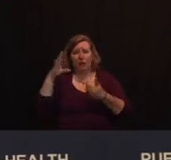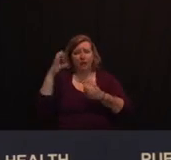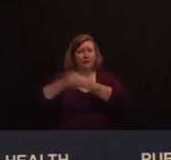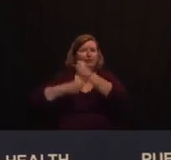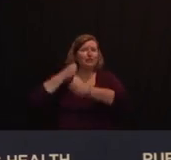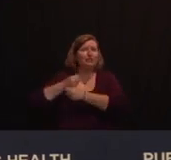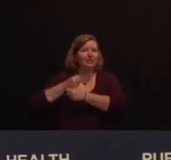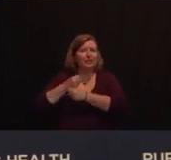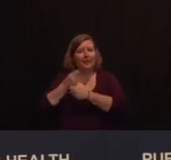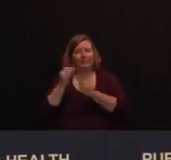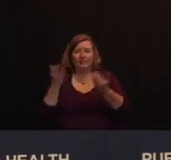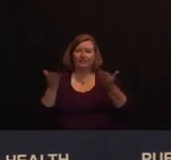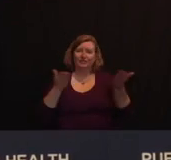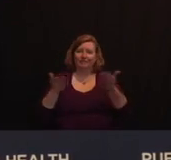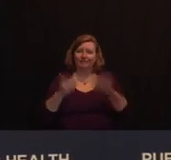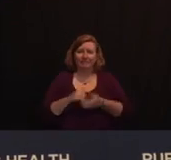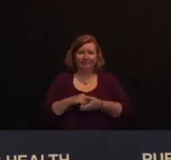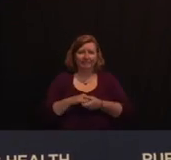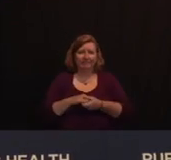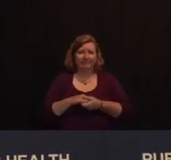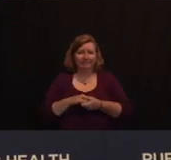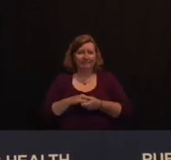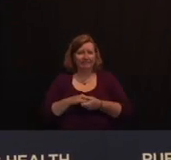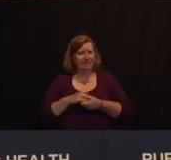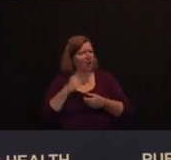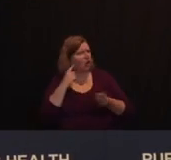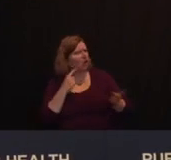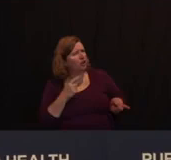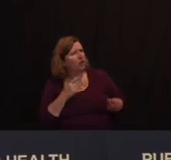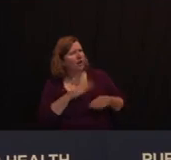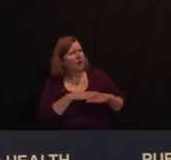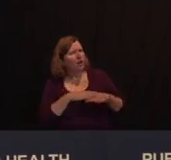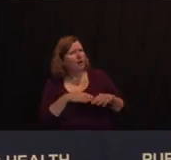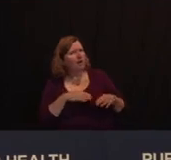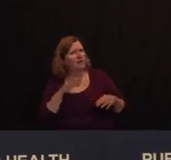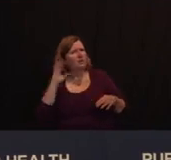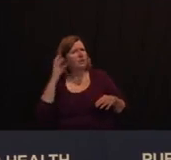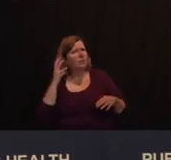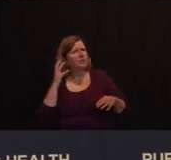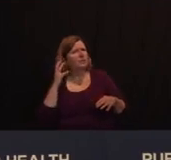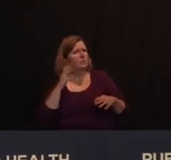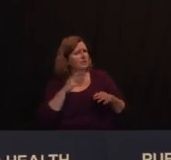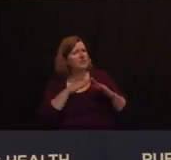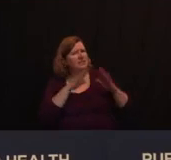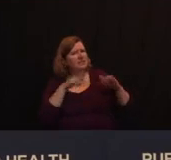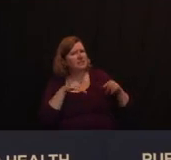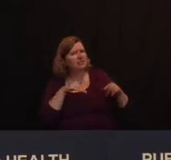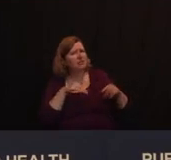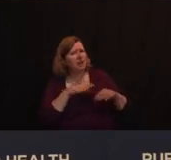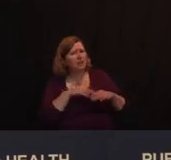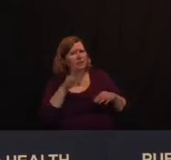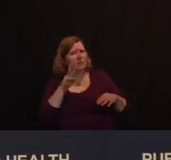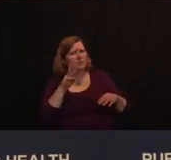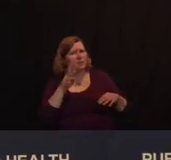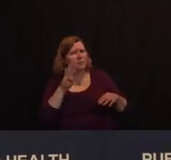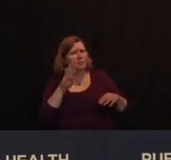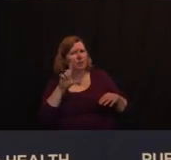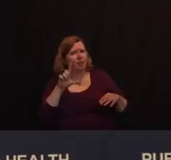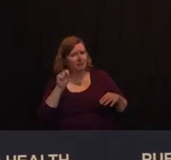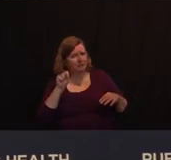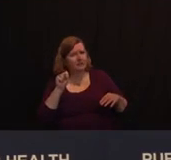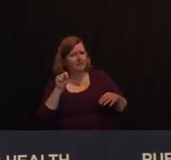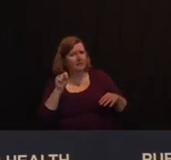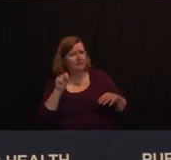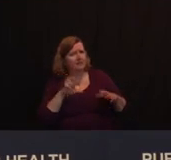That's all I have. Rumor has it you may be on Open Line on one of my favorite stations, WBLS, on Sundays. That is correct. 8 o'clock Sunday morning. I love will that. be on